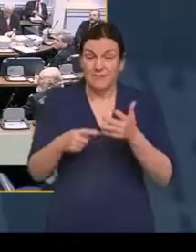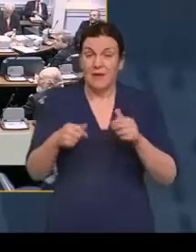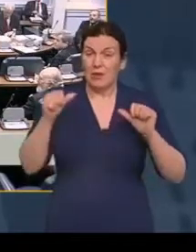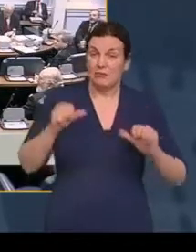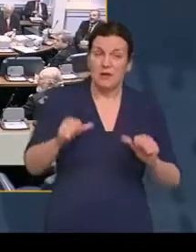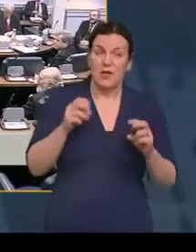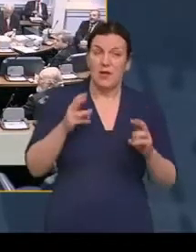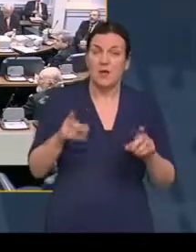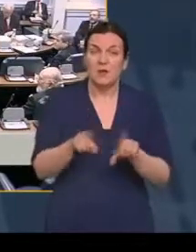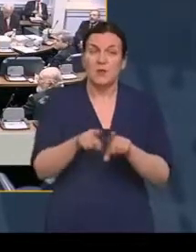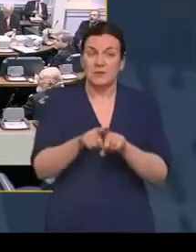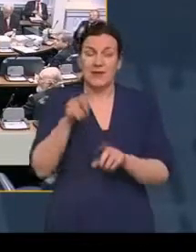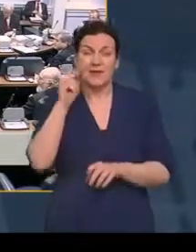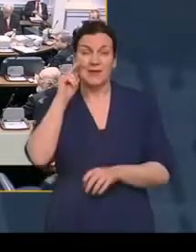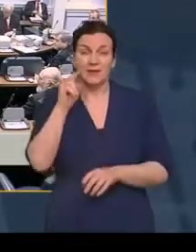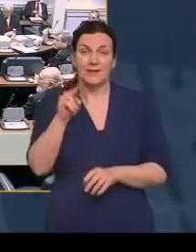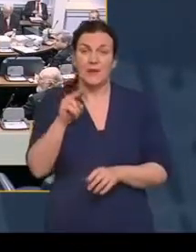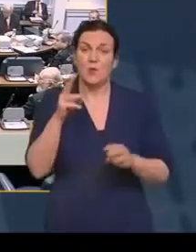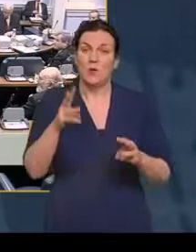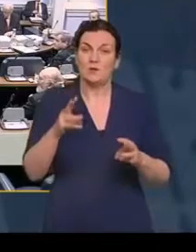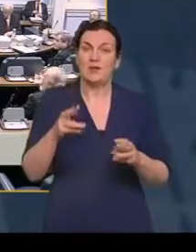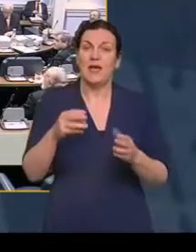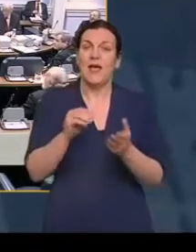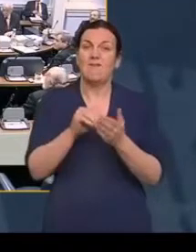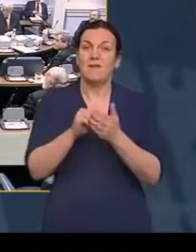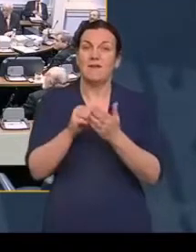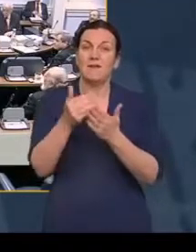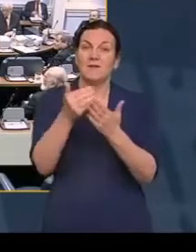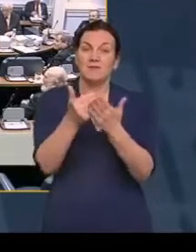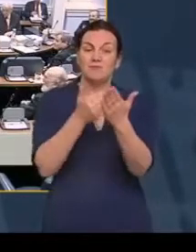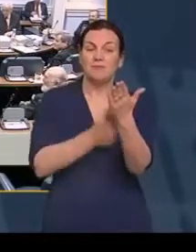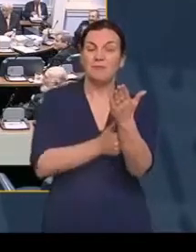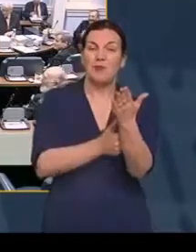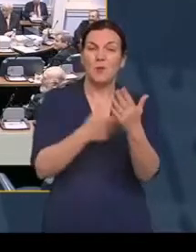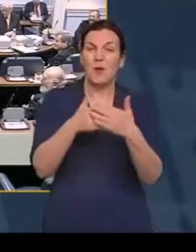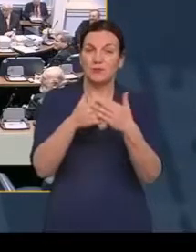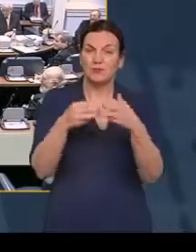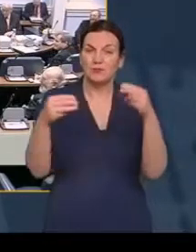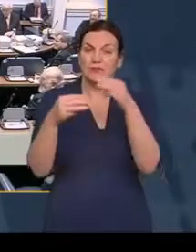And I want to give notice that I'm bringing the Latin language preservation bill as well.